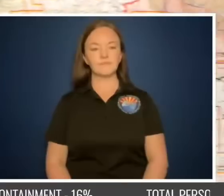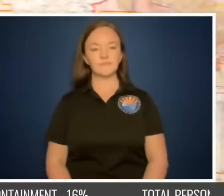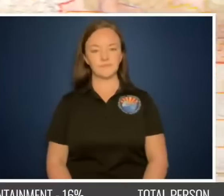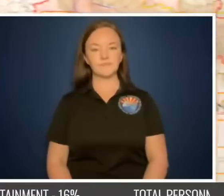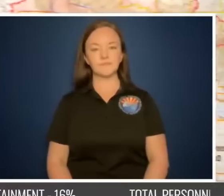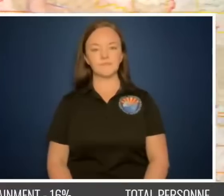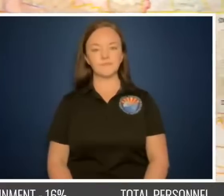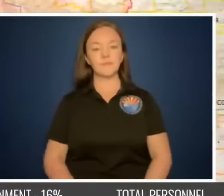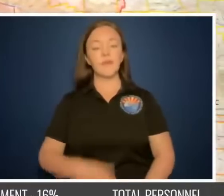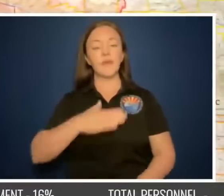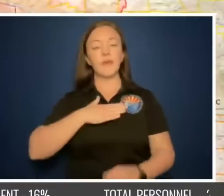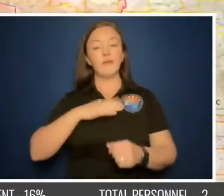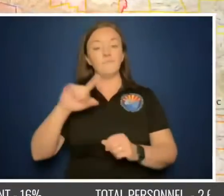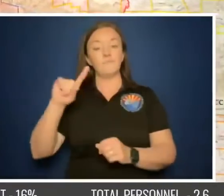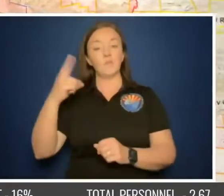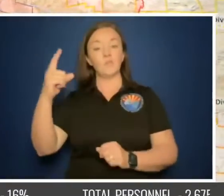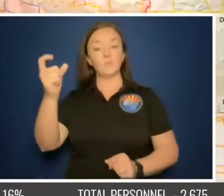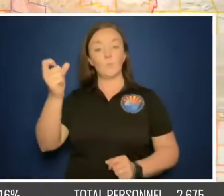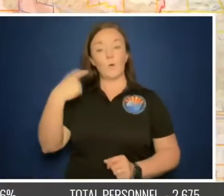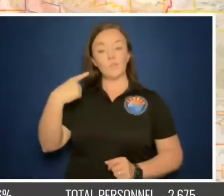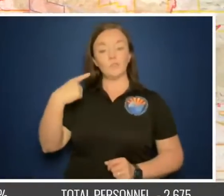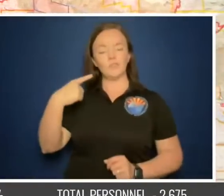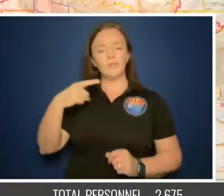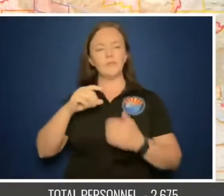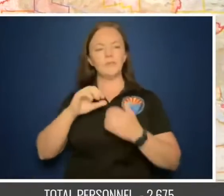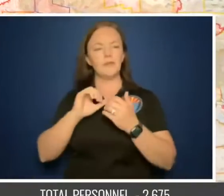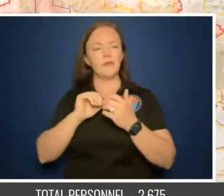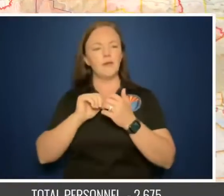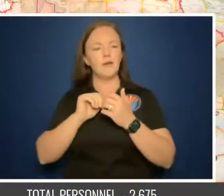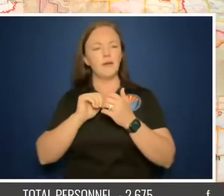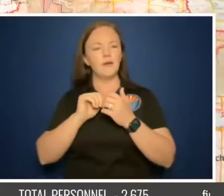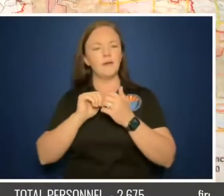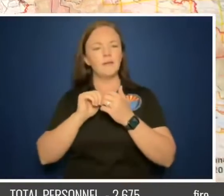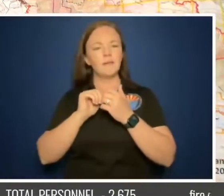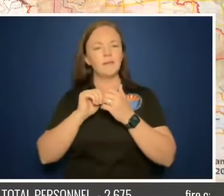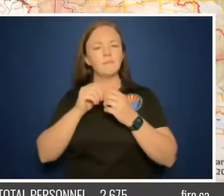So my first question here is how wide does a